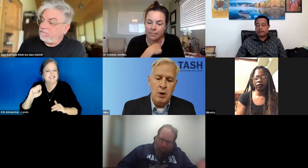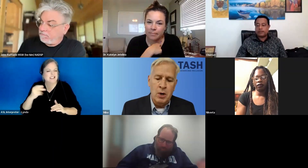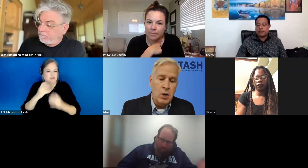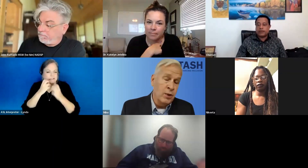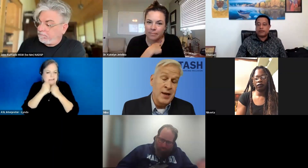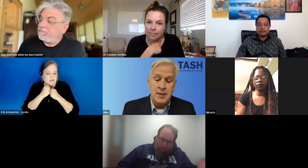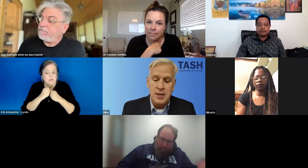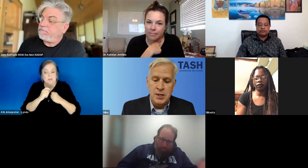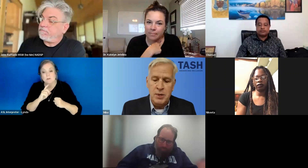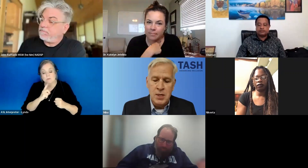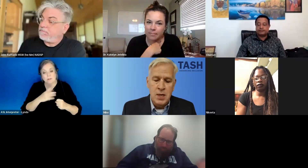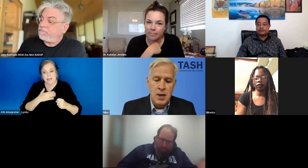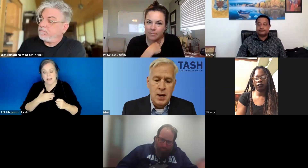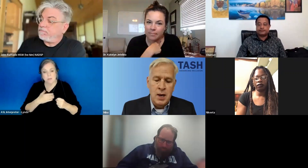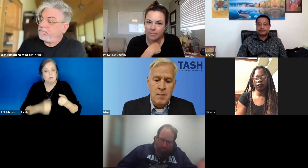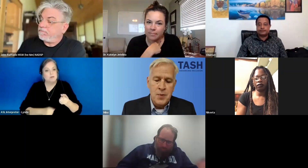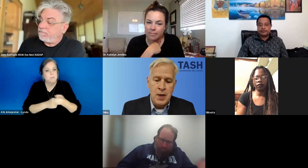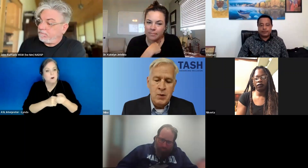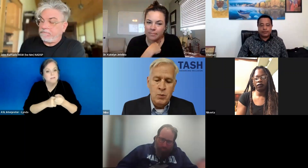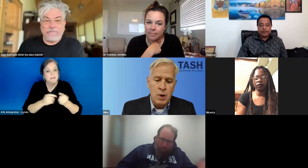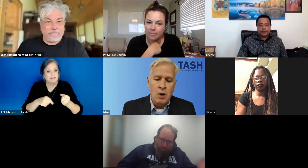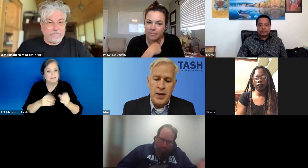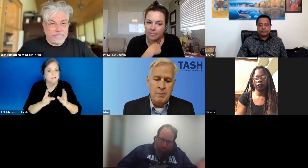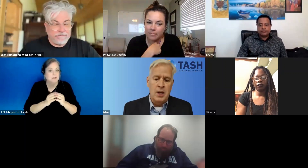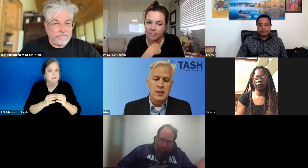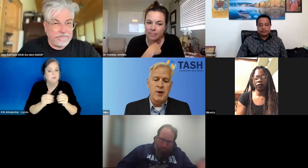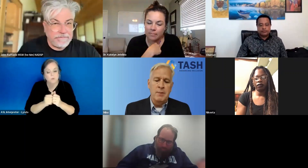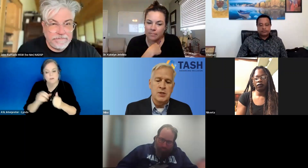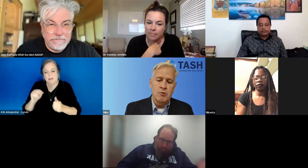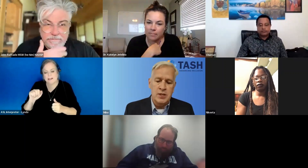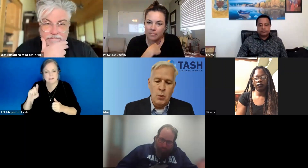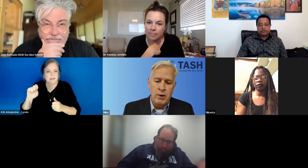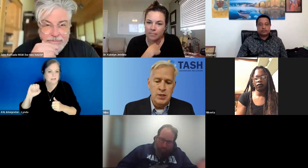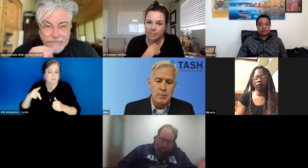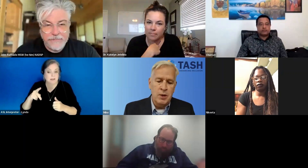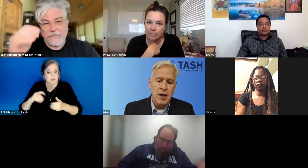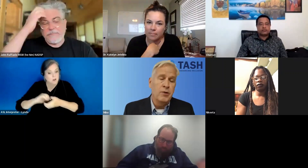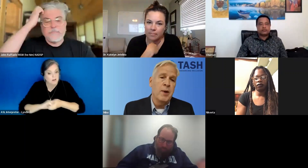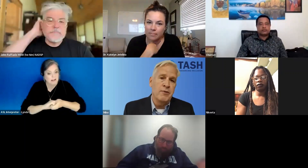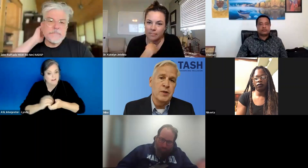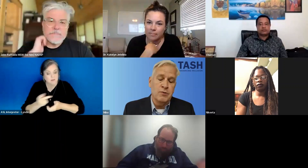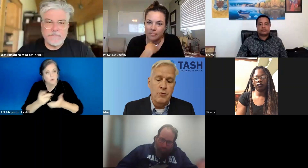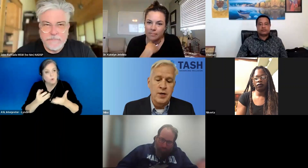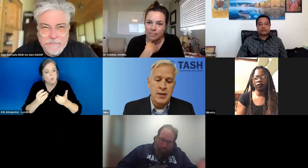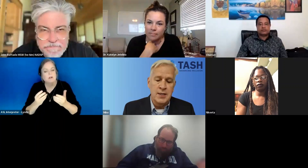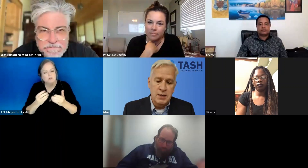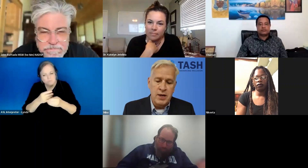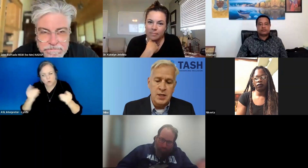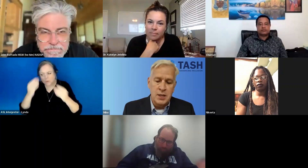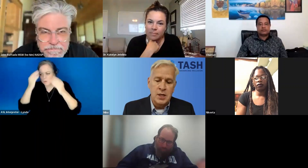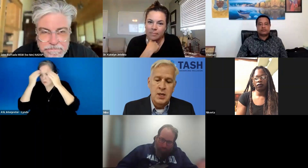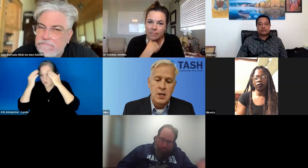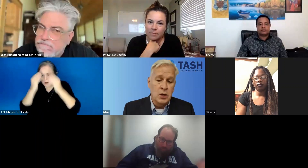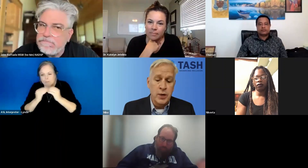sponsor this webinar along with NADSP. And our aim, collective aim, is to raise awareness about the health benefits of